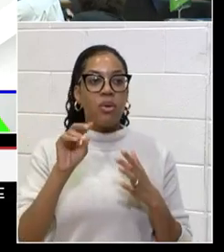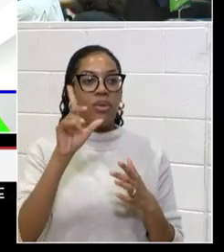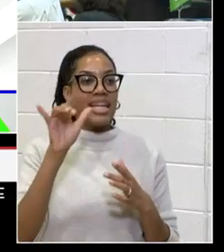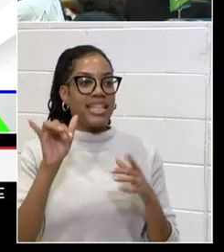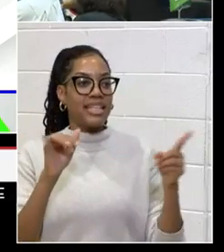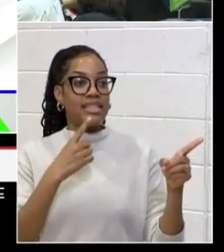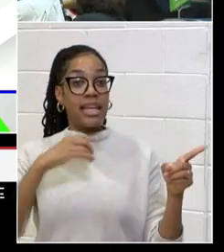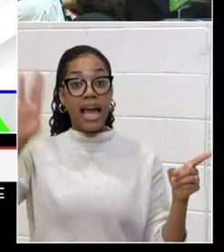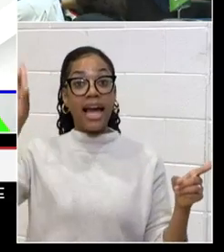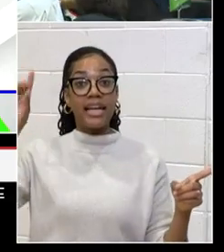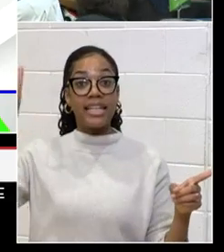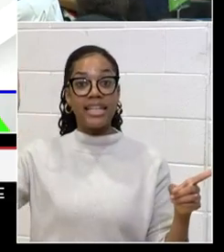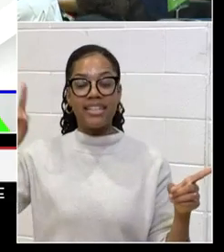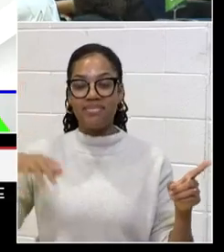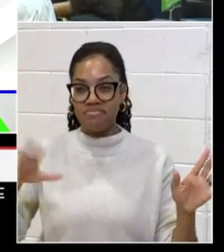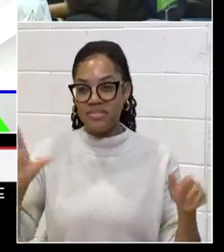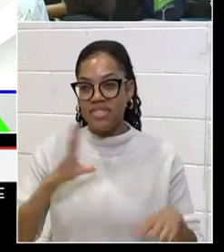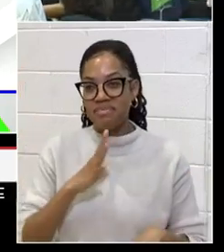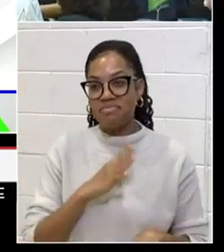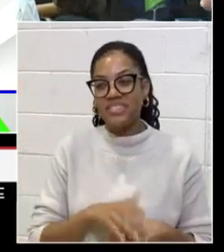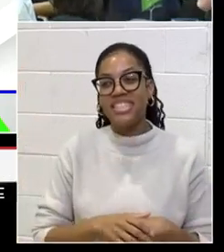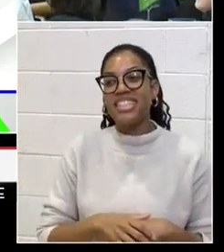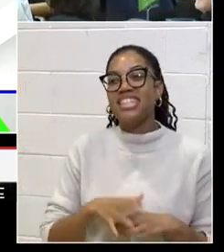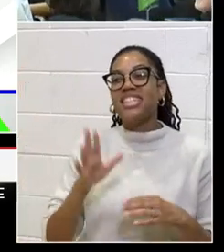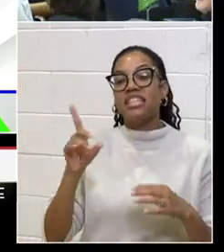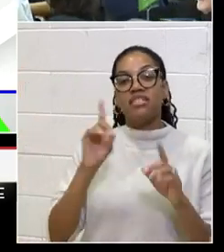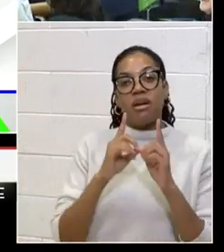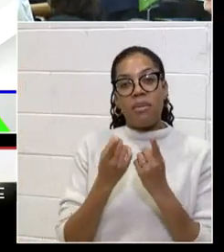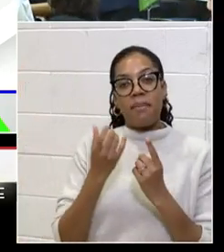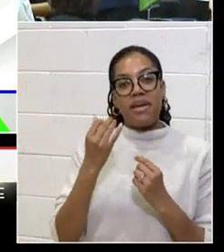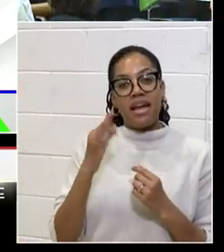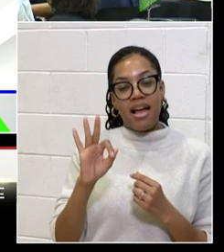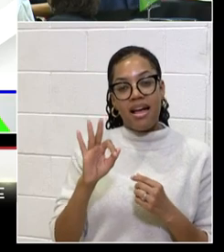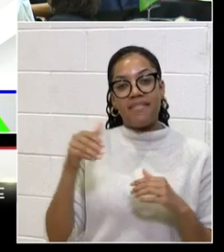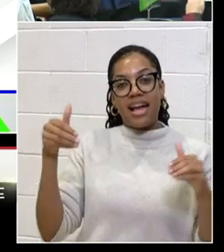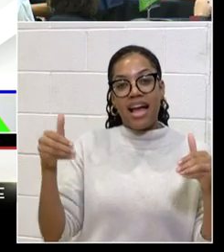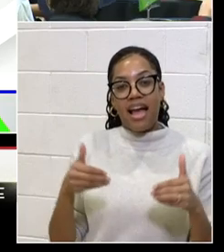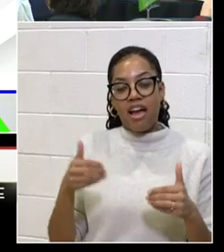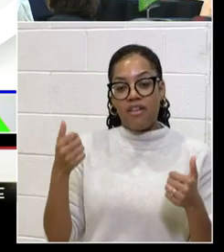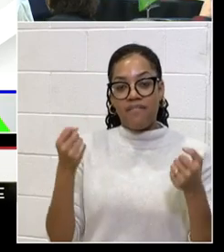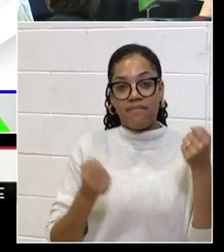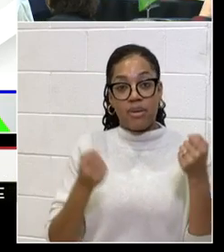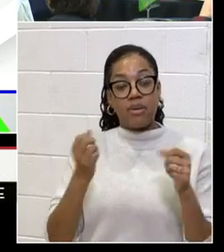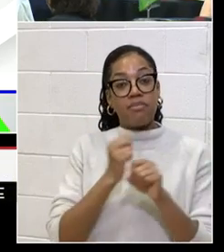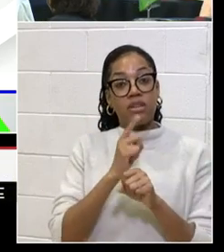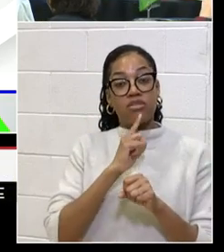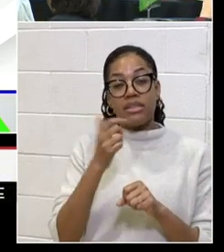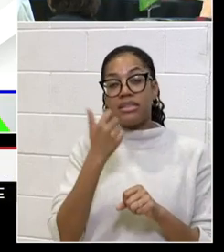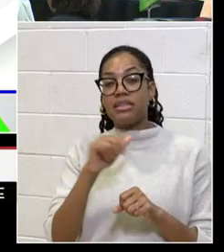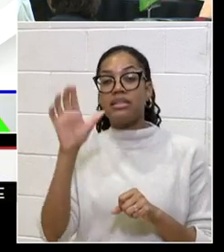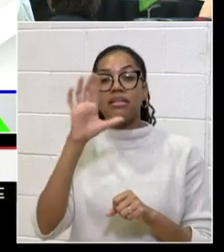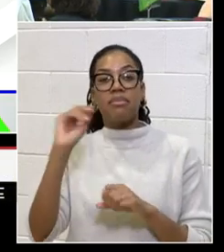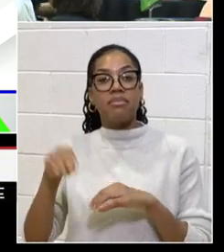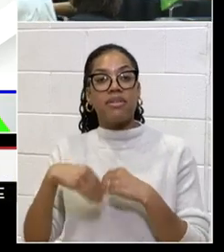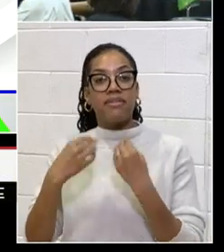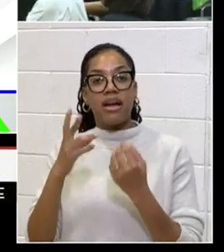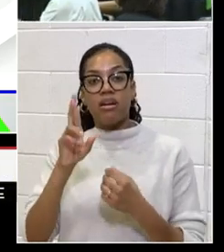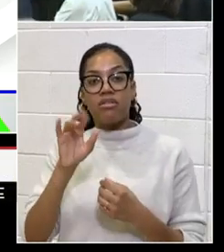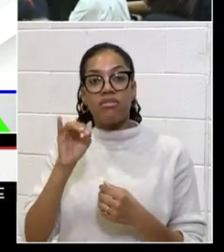The Department for Hired Vehicles ensures that our companies that provide ride share